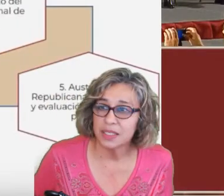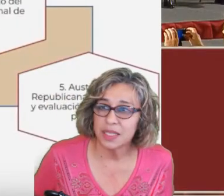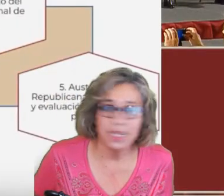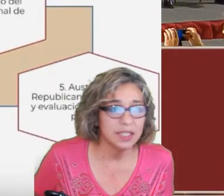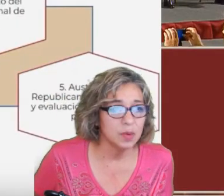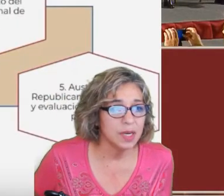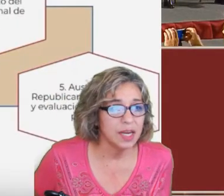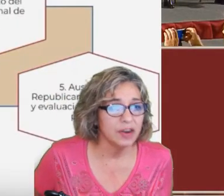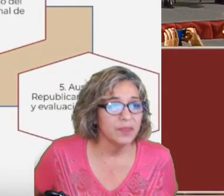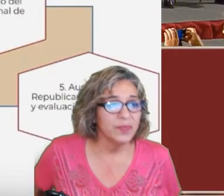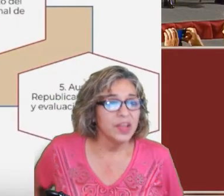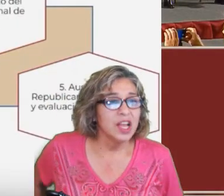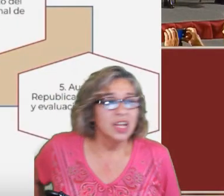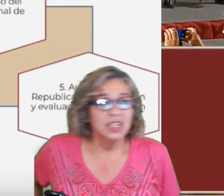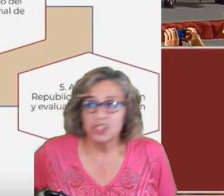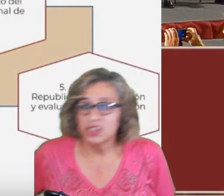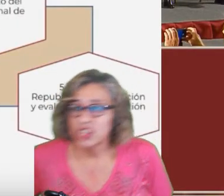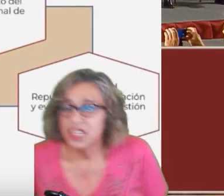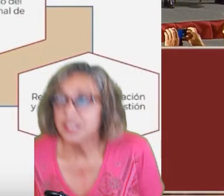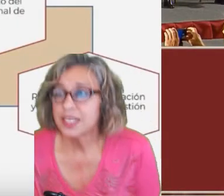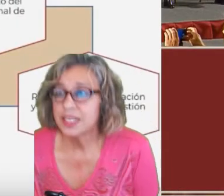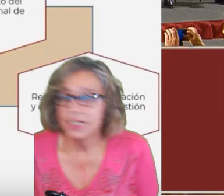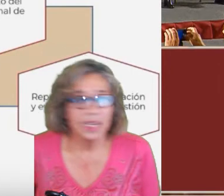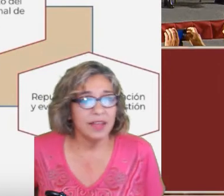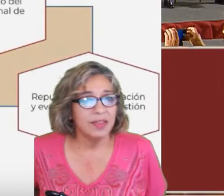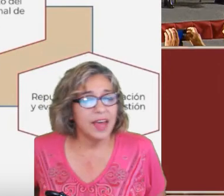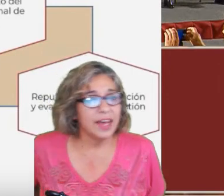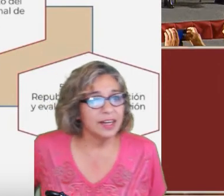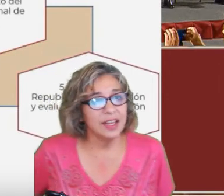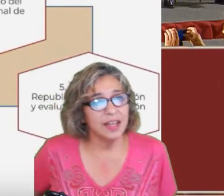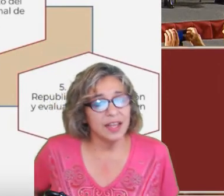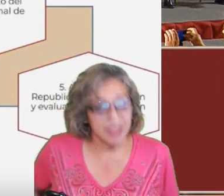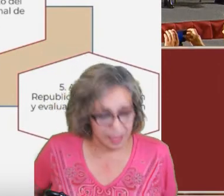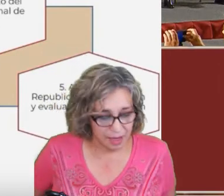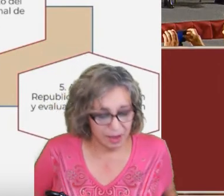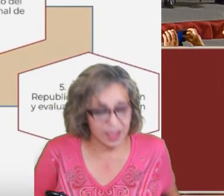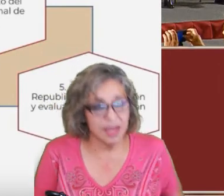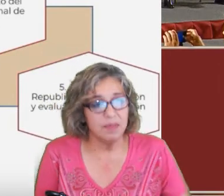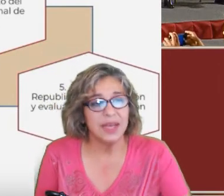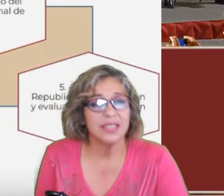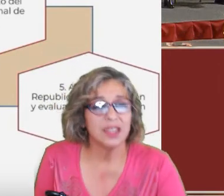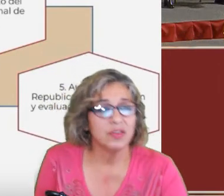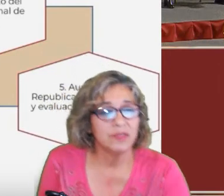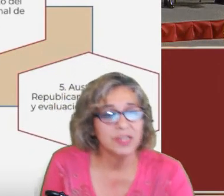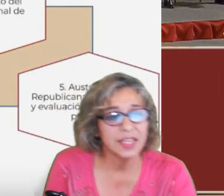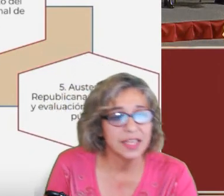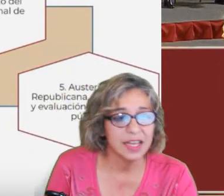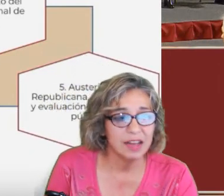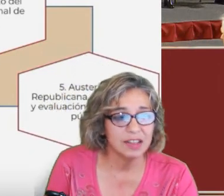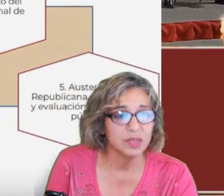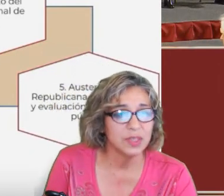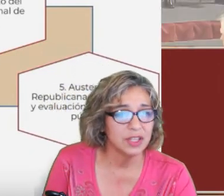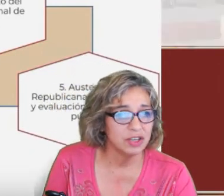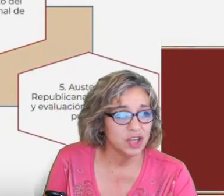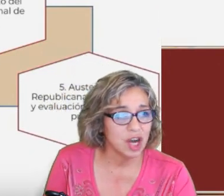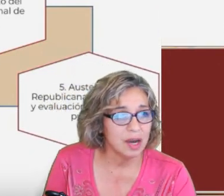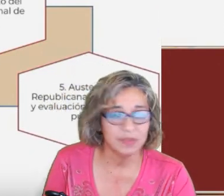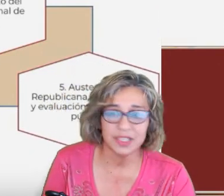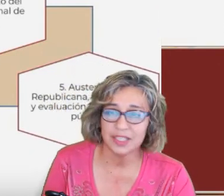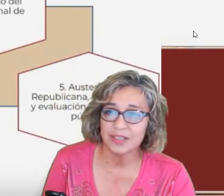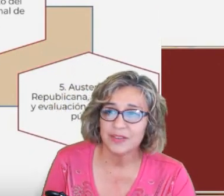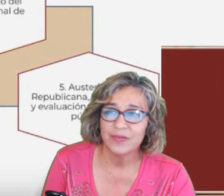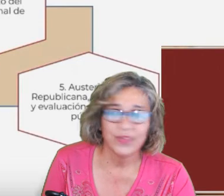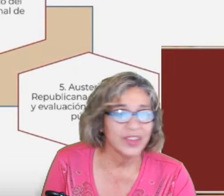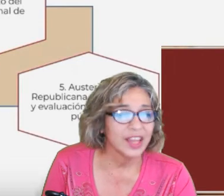It's this one here. So she says that in Mexico, the first thing they lost was their